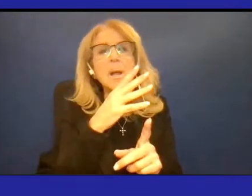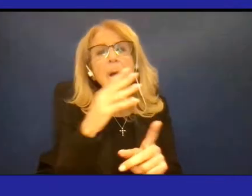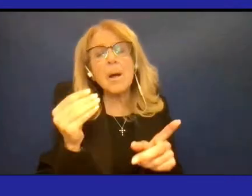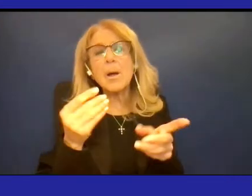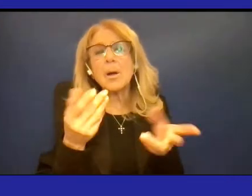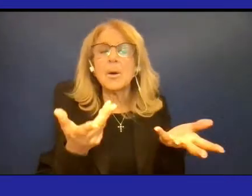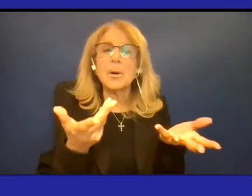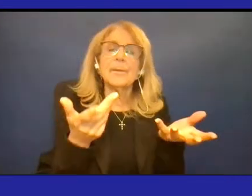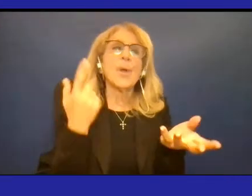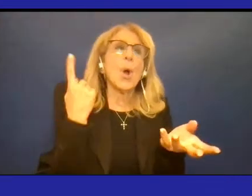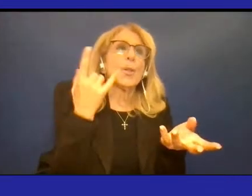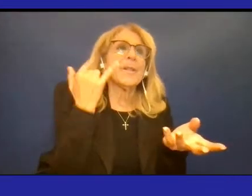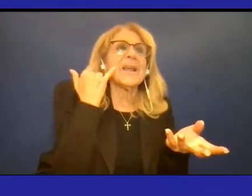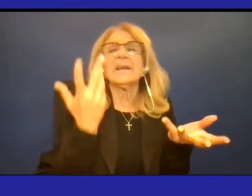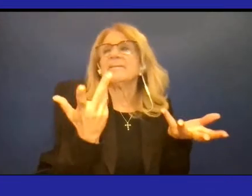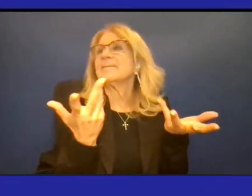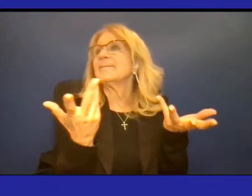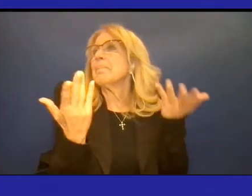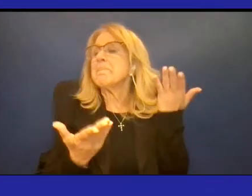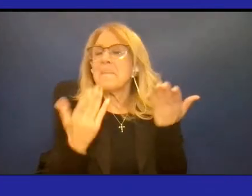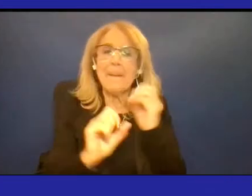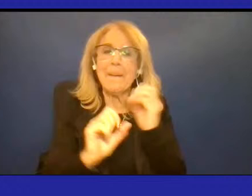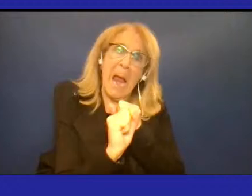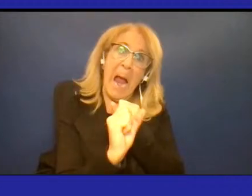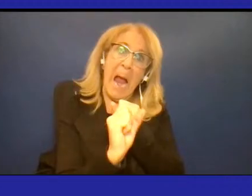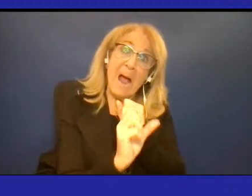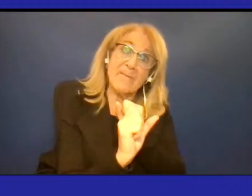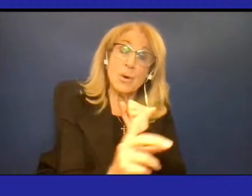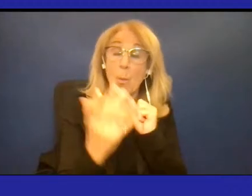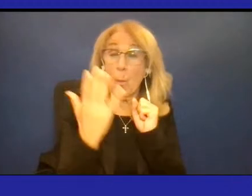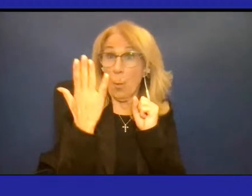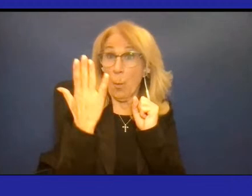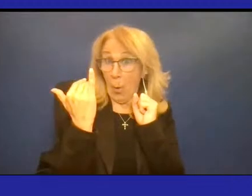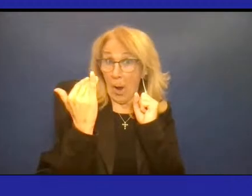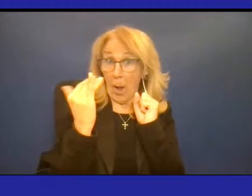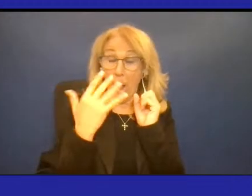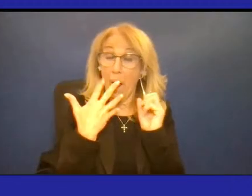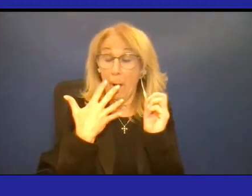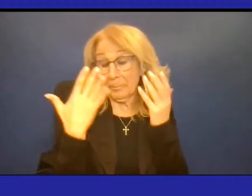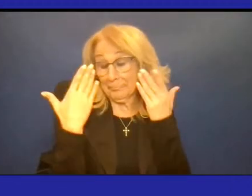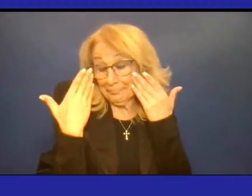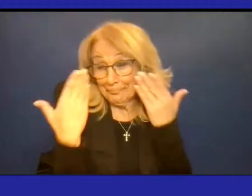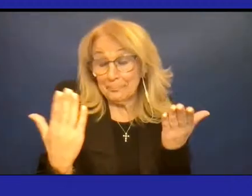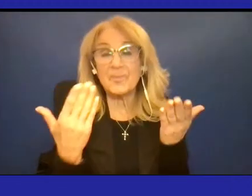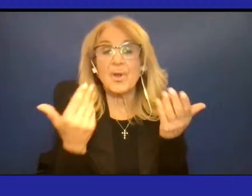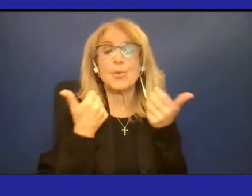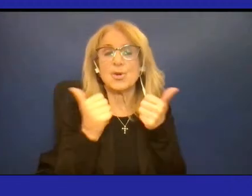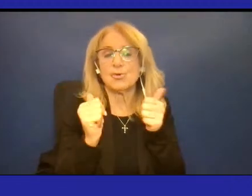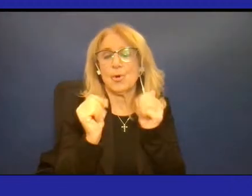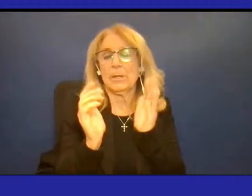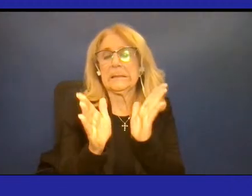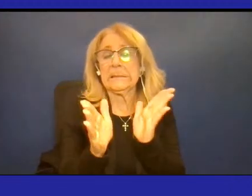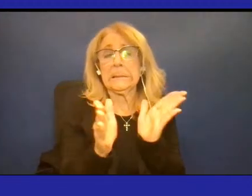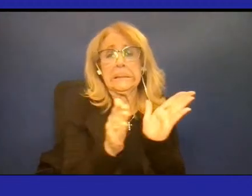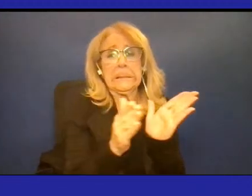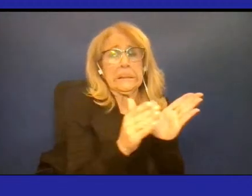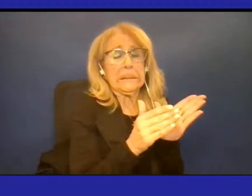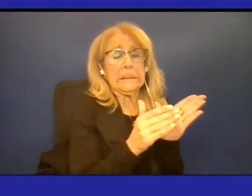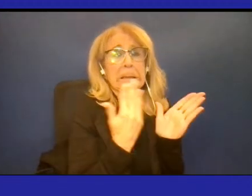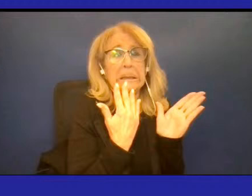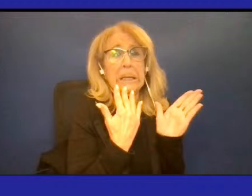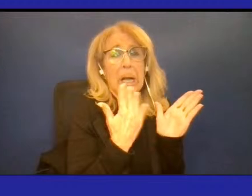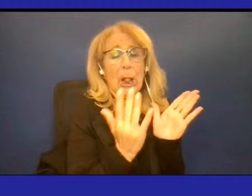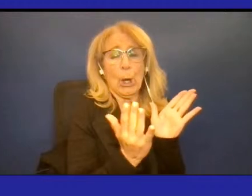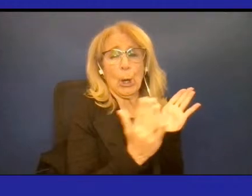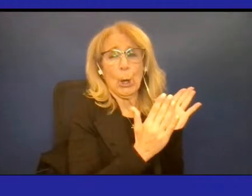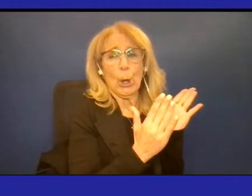unless you're doing advertisements, I'm not really sure why we have to have color. So we're trying to move away from color